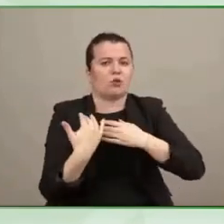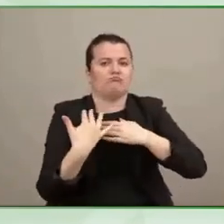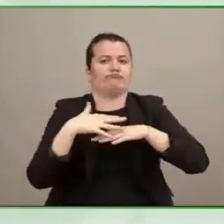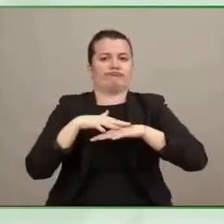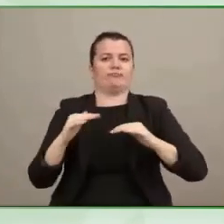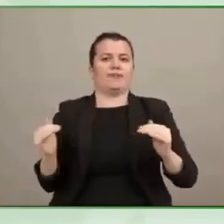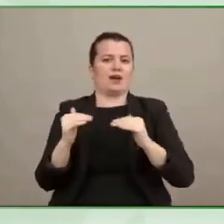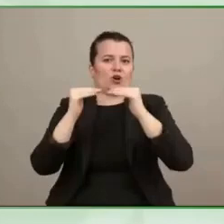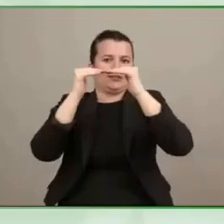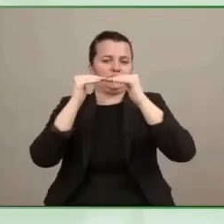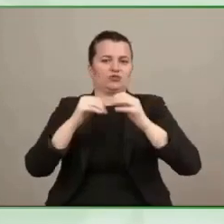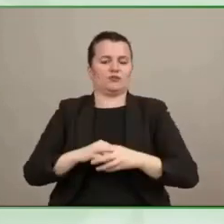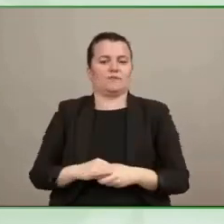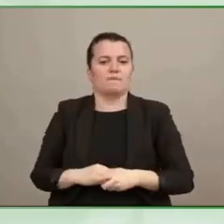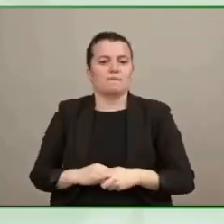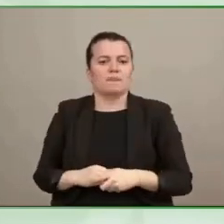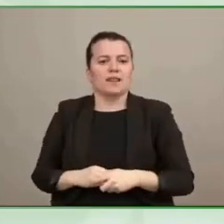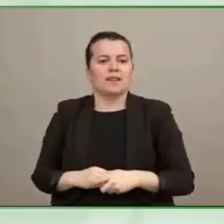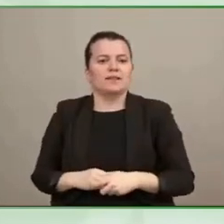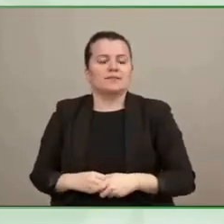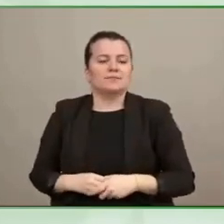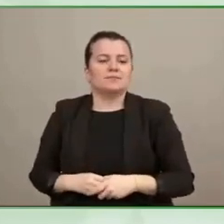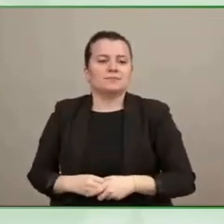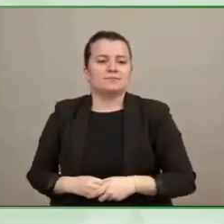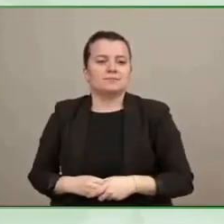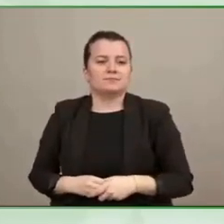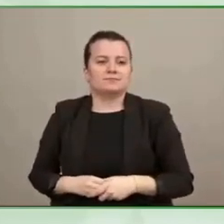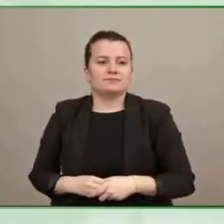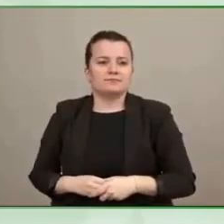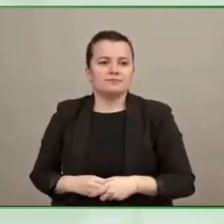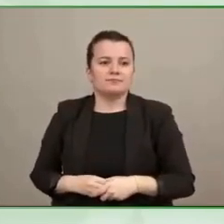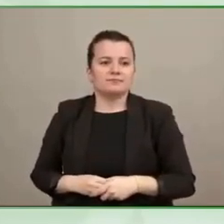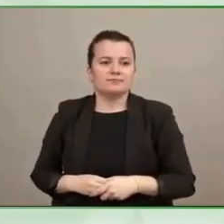organization for persons with disability. Within this 60,